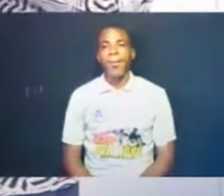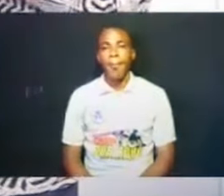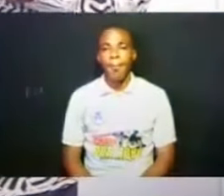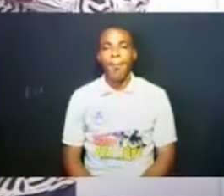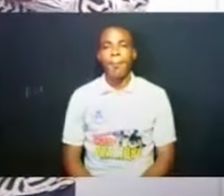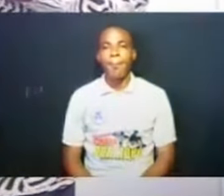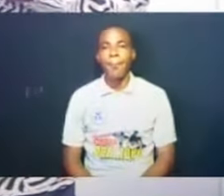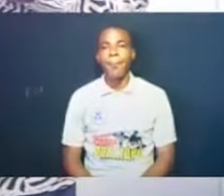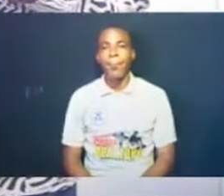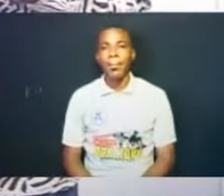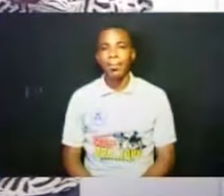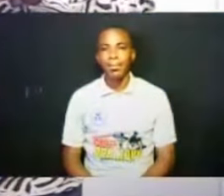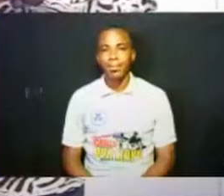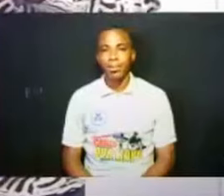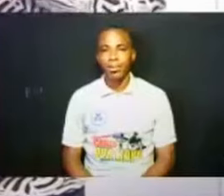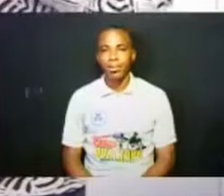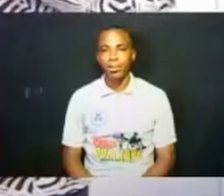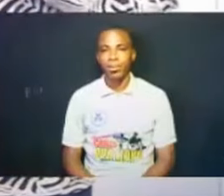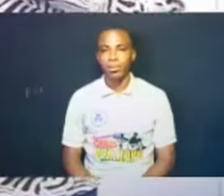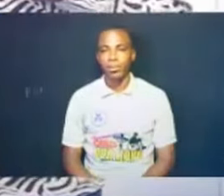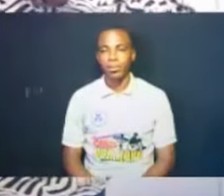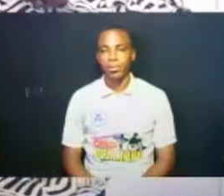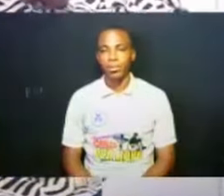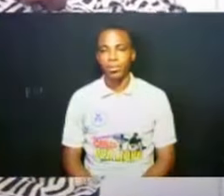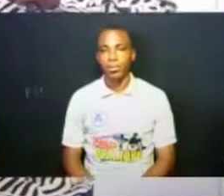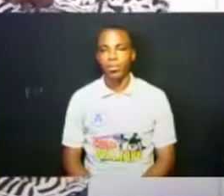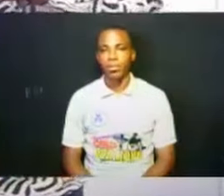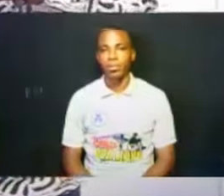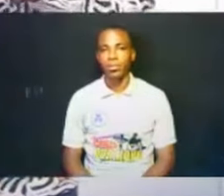a obi ahotie a obi kwete a.